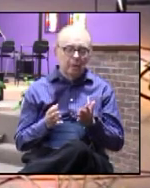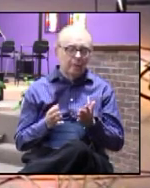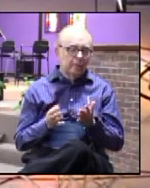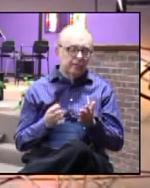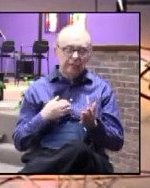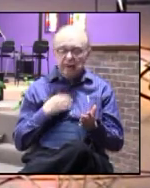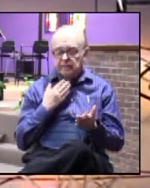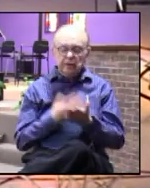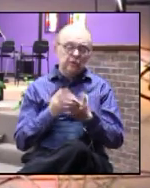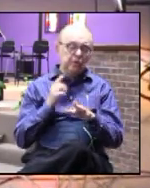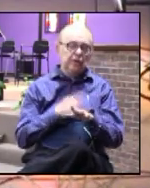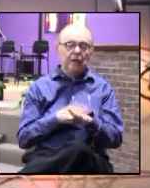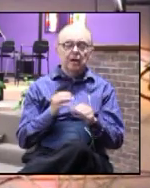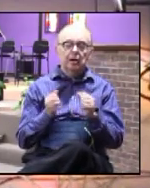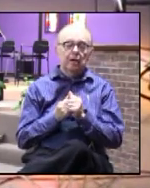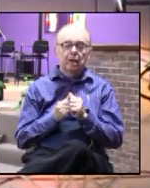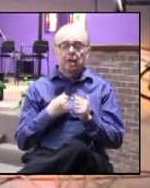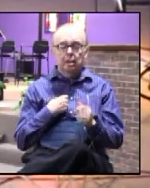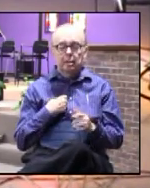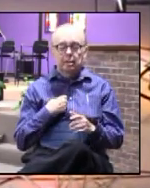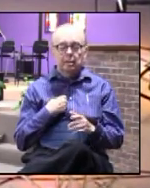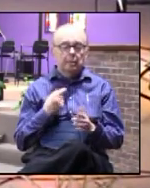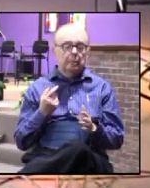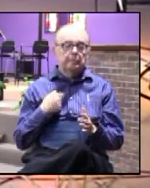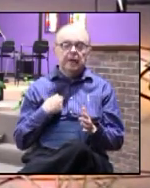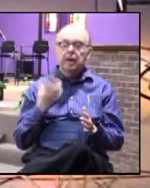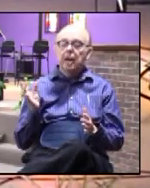away. It was just me and Jesus.